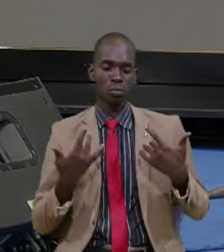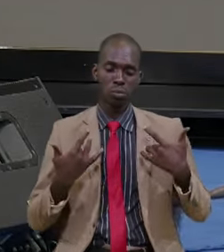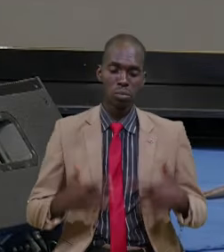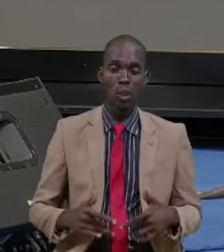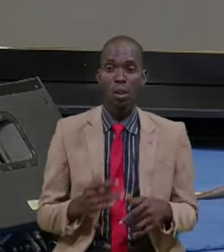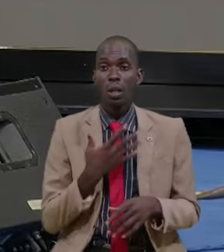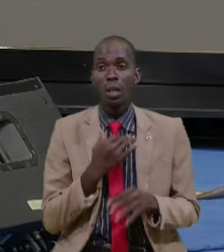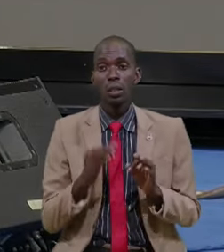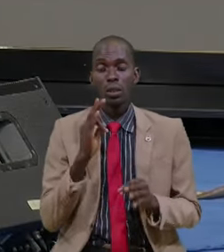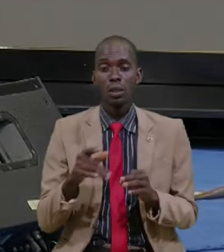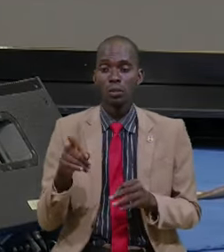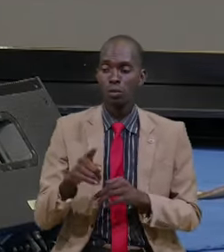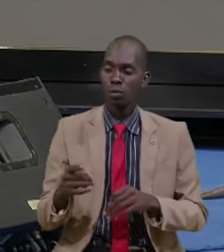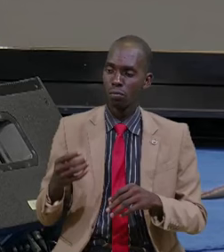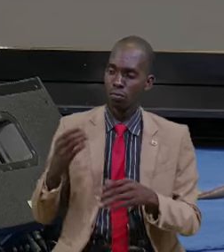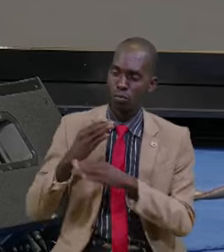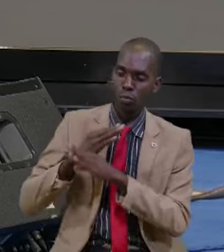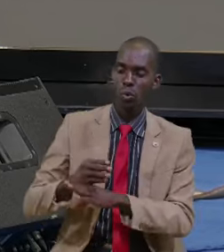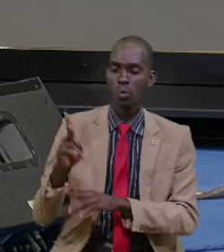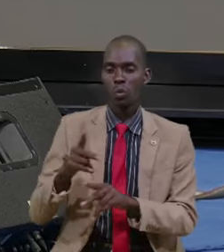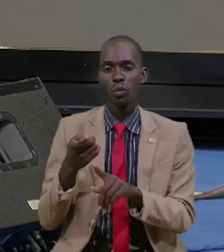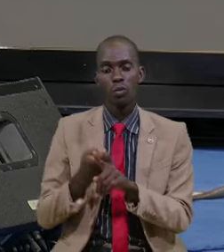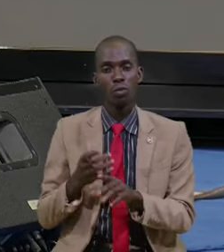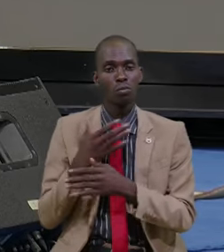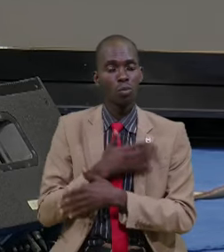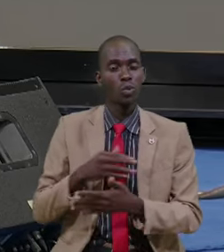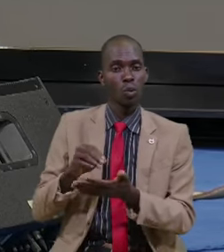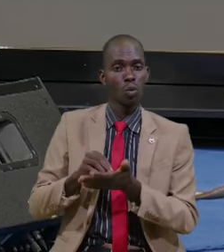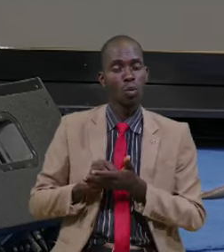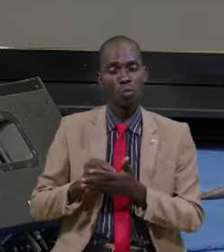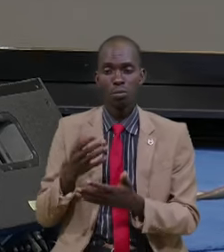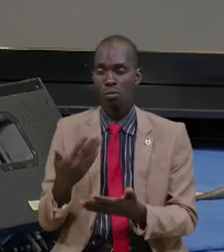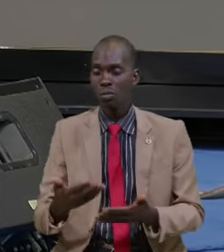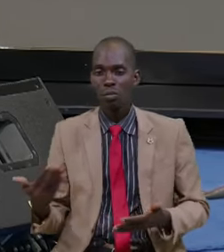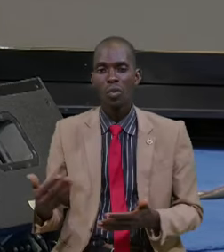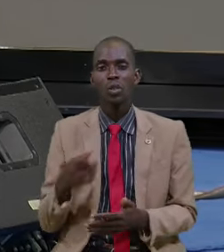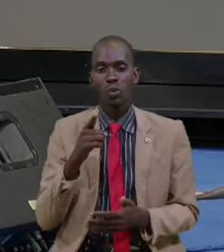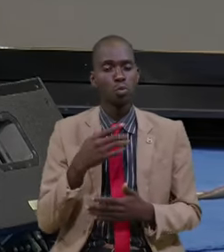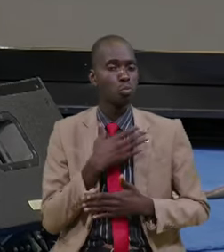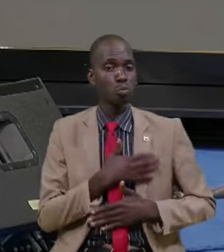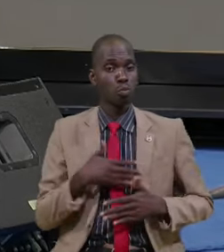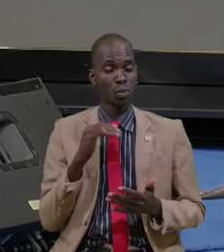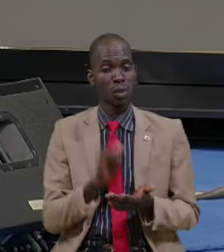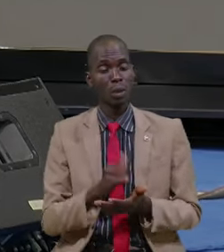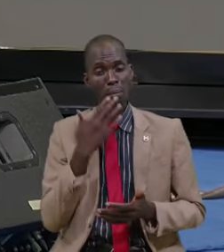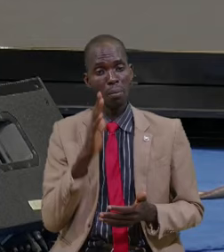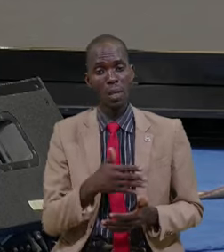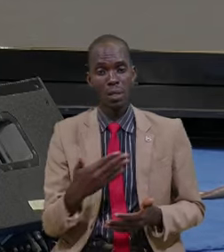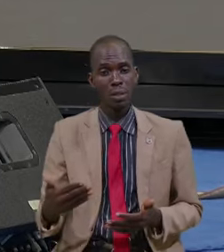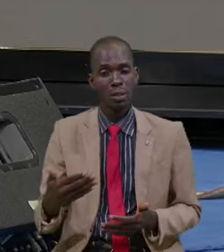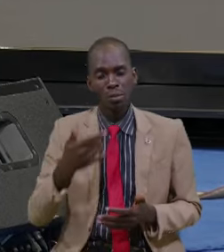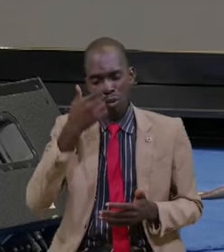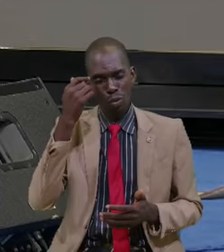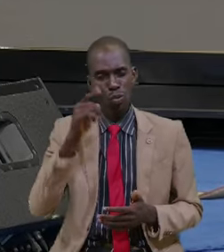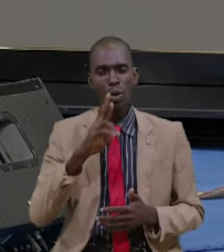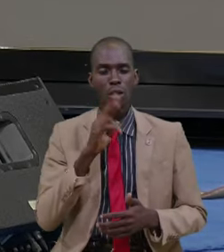their right from them, you enjoy that because you're all for self. You're not for Christ.